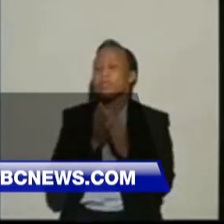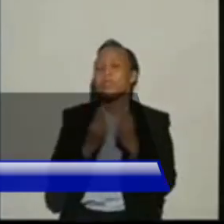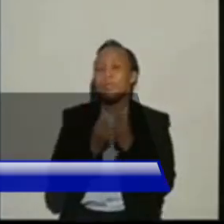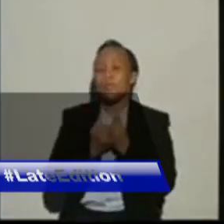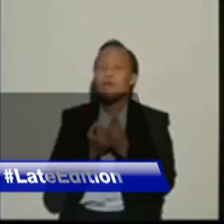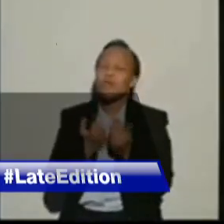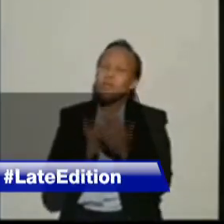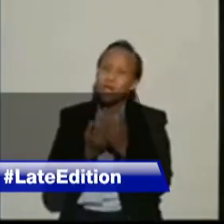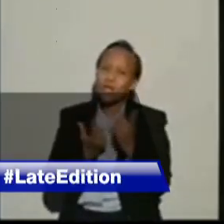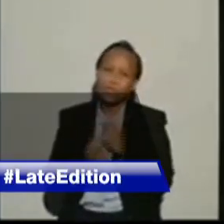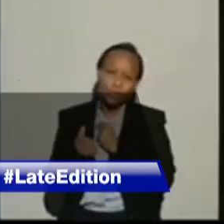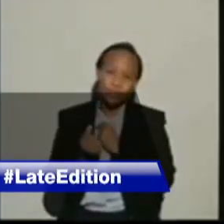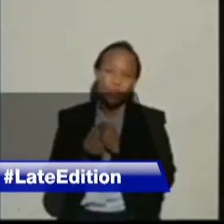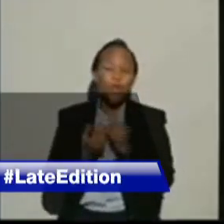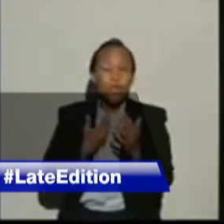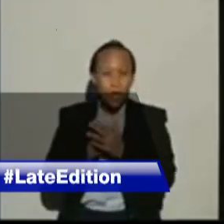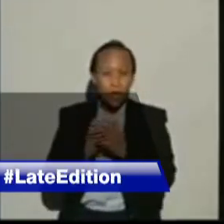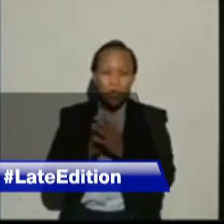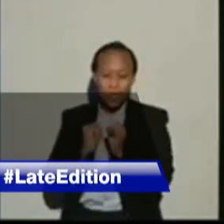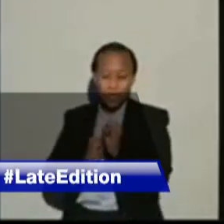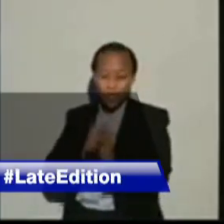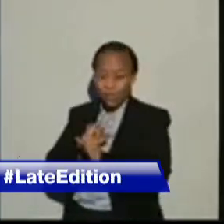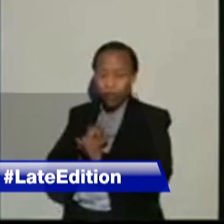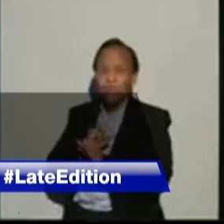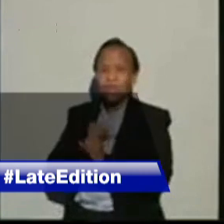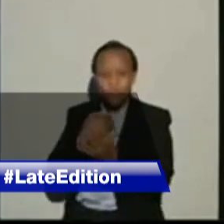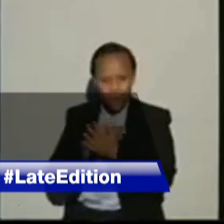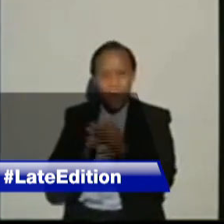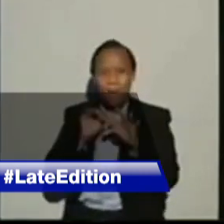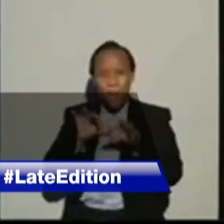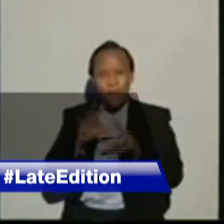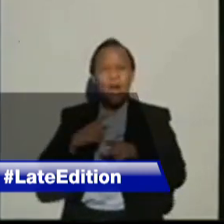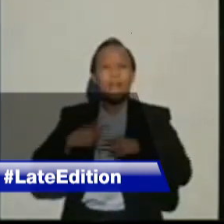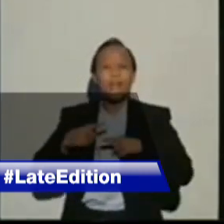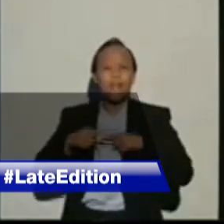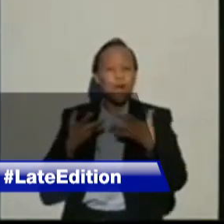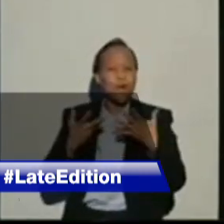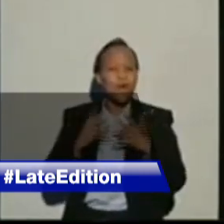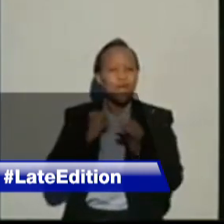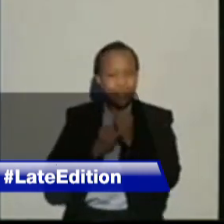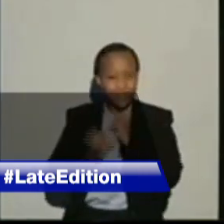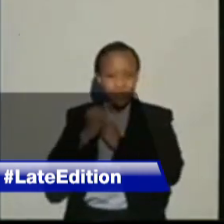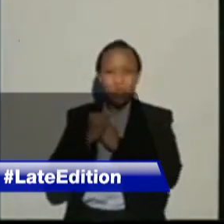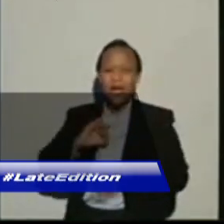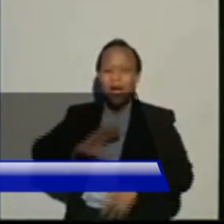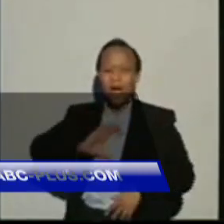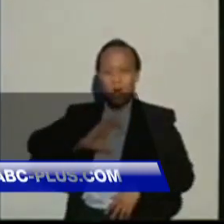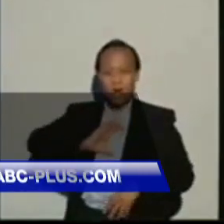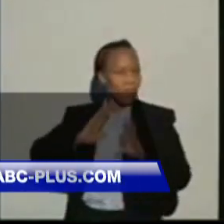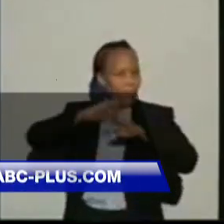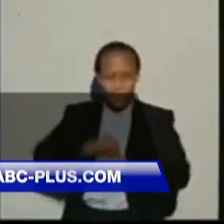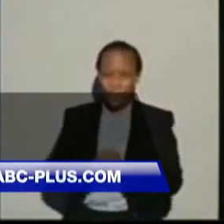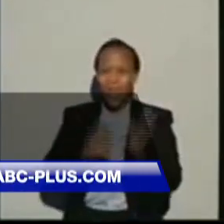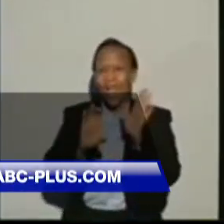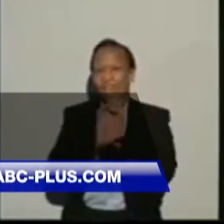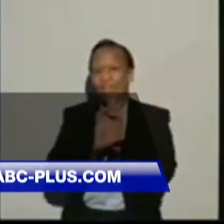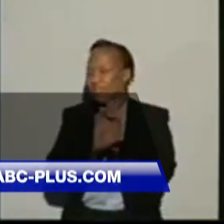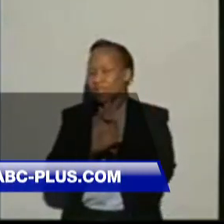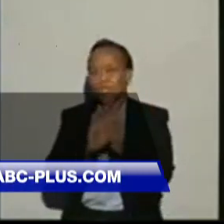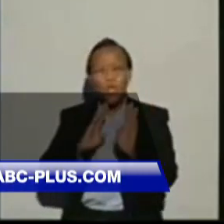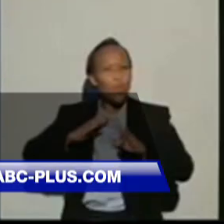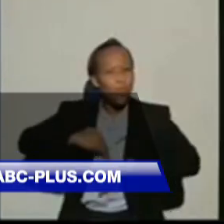the institution with pliable individuals, with no character, with no ethics, with no